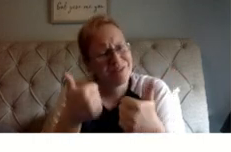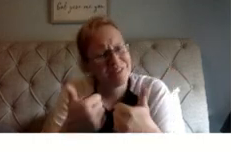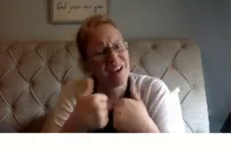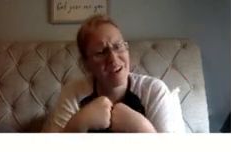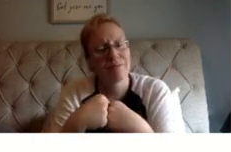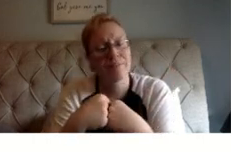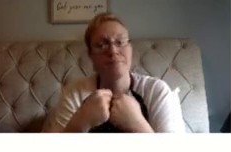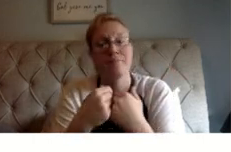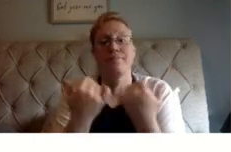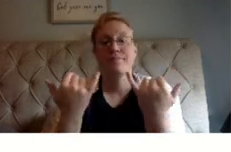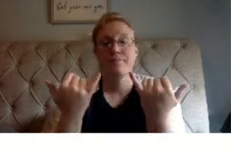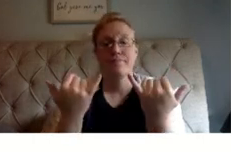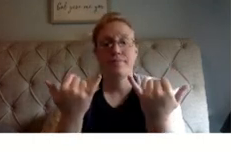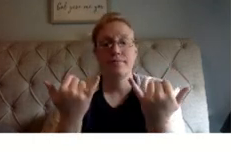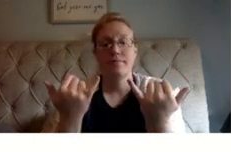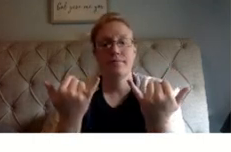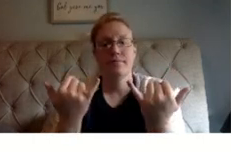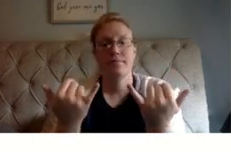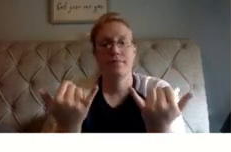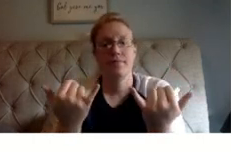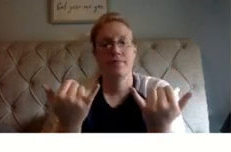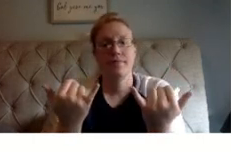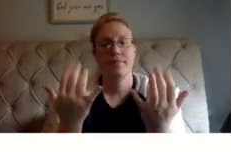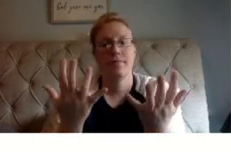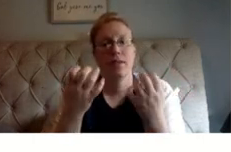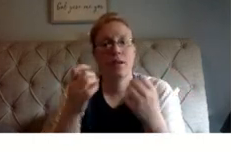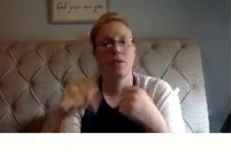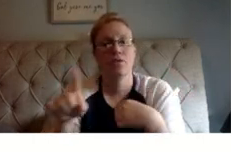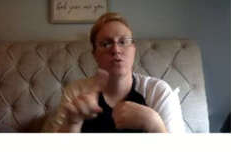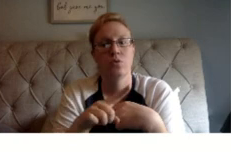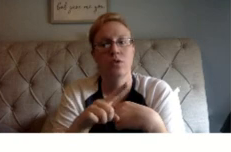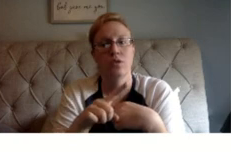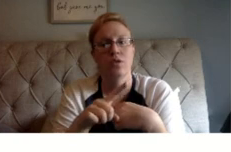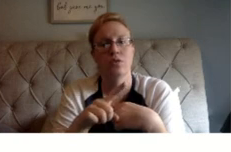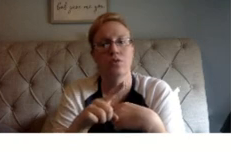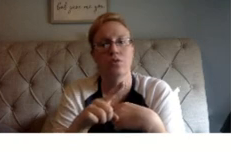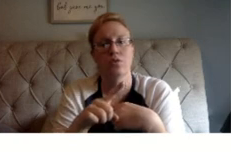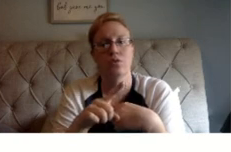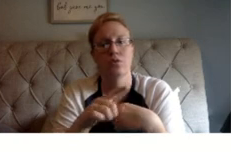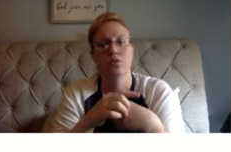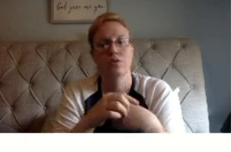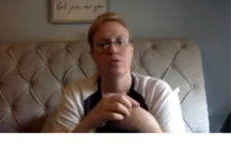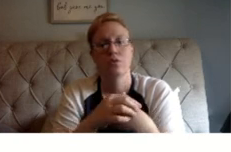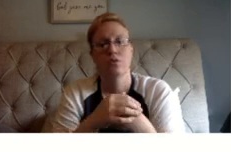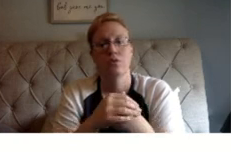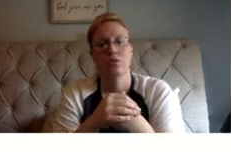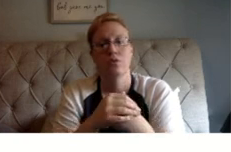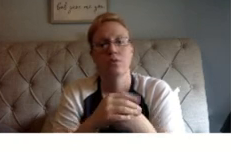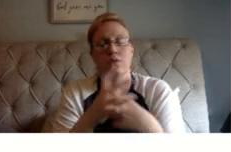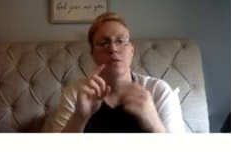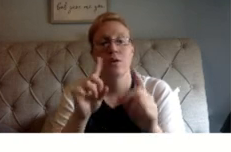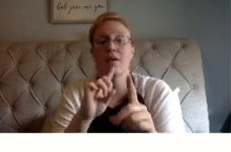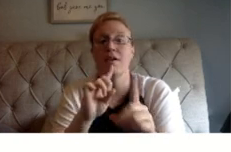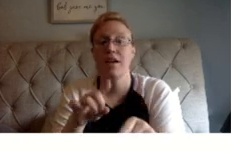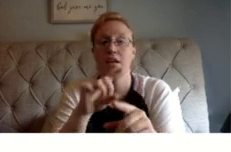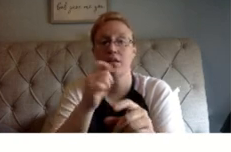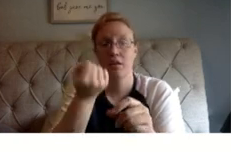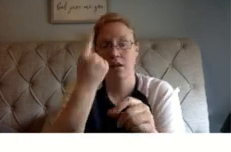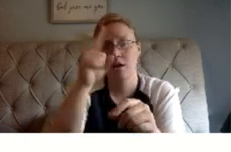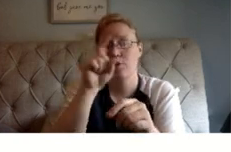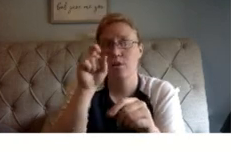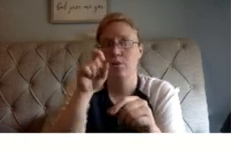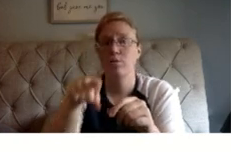right, so now I want you guys to, if I get back to you, I want you guys to go and answer the comprehension